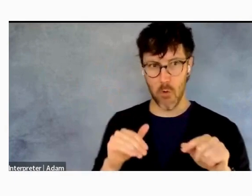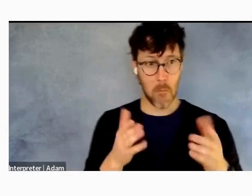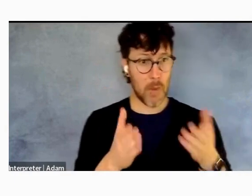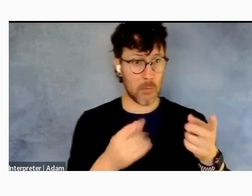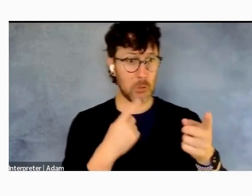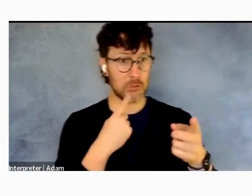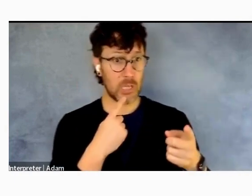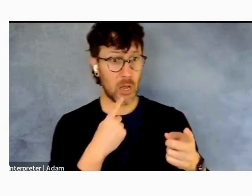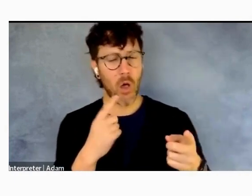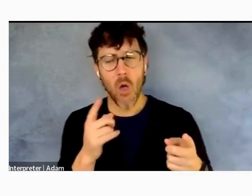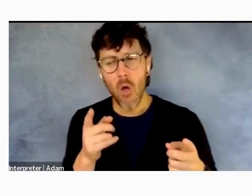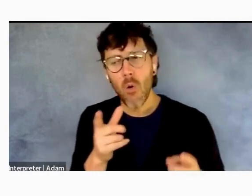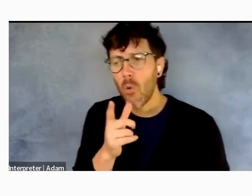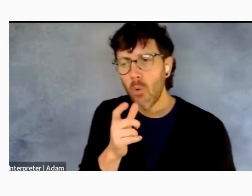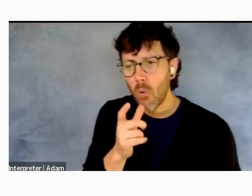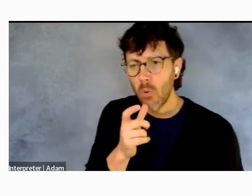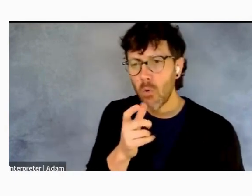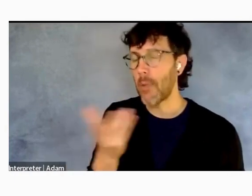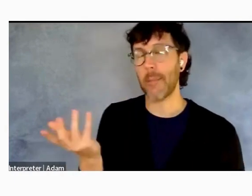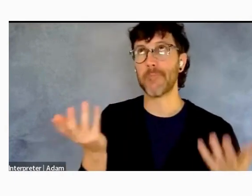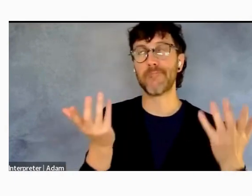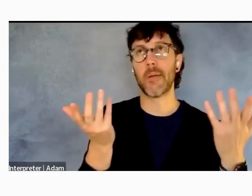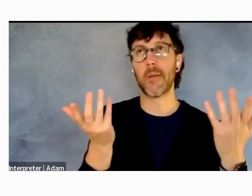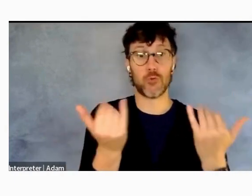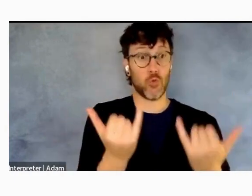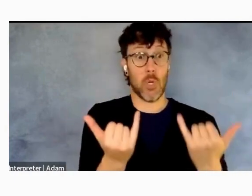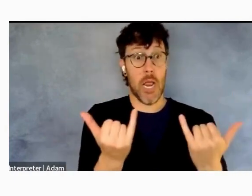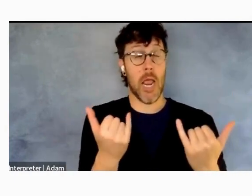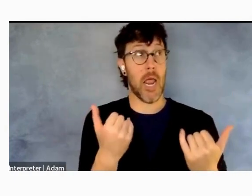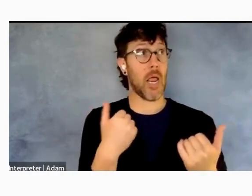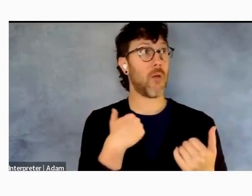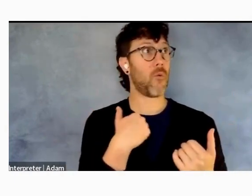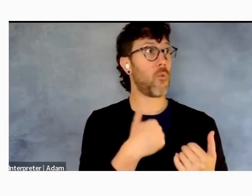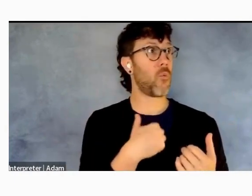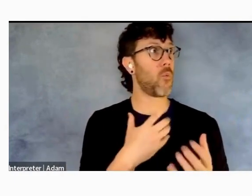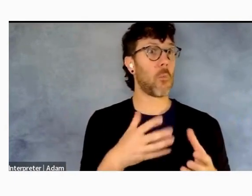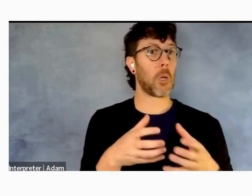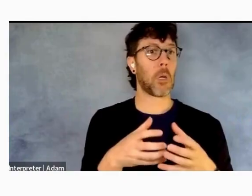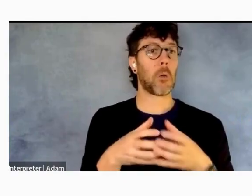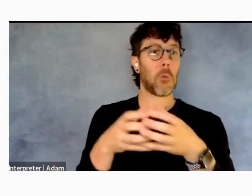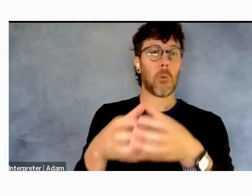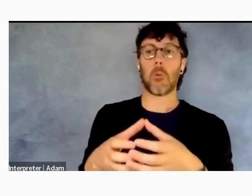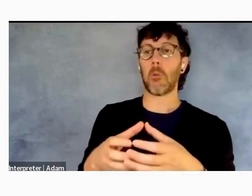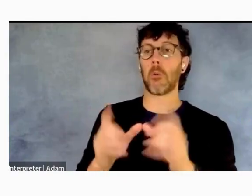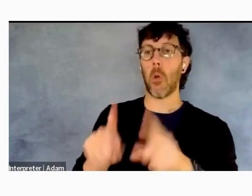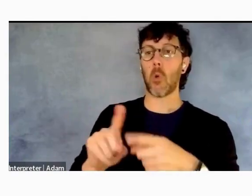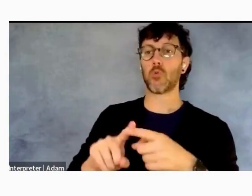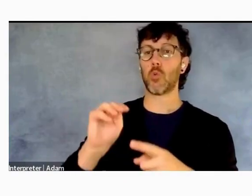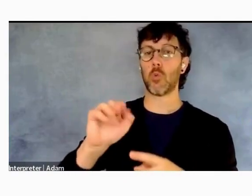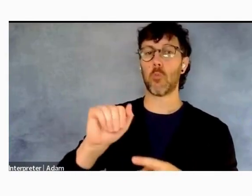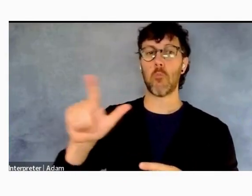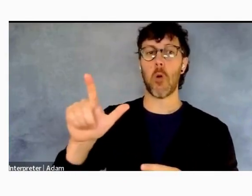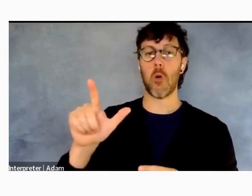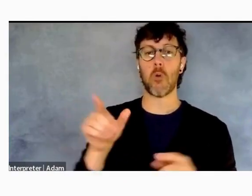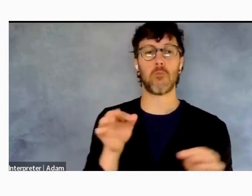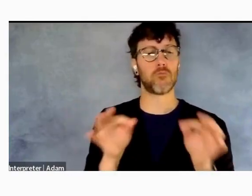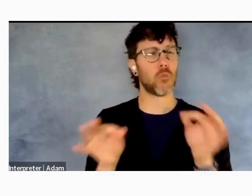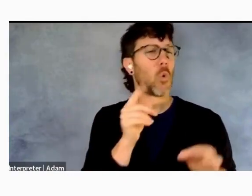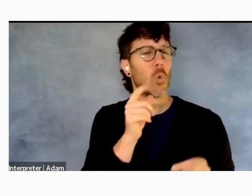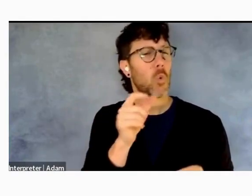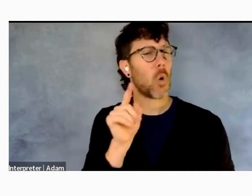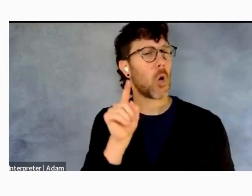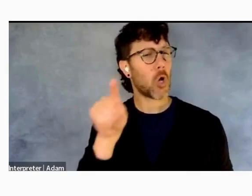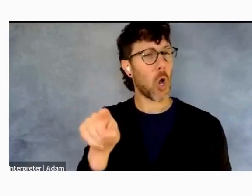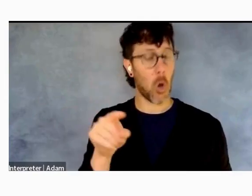going on, say you're going to, today we are going to go to the mall. Who's going to go? Mom's